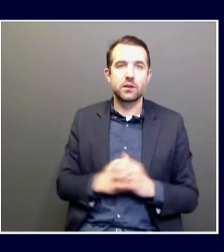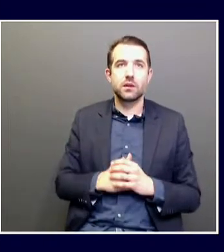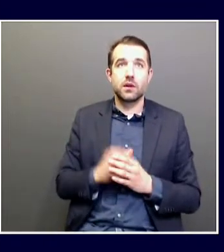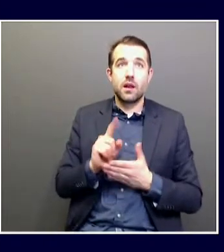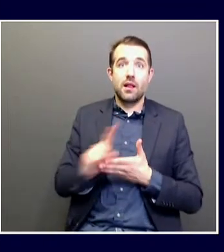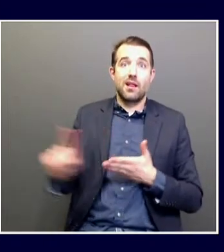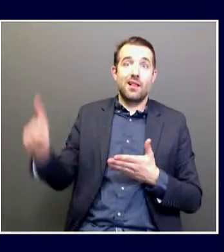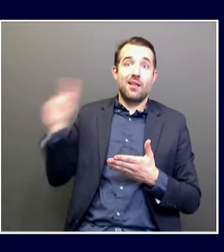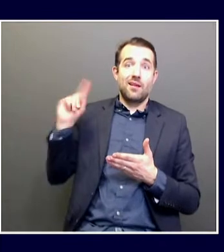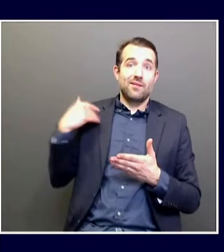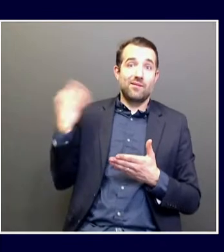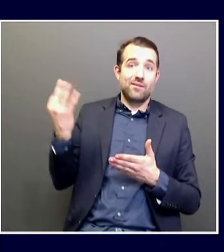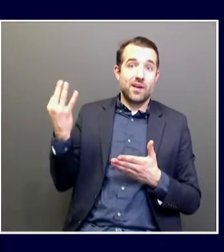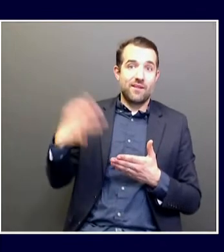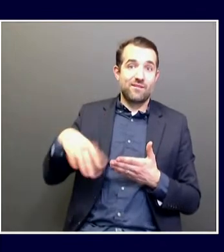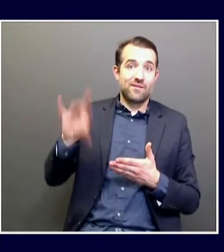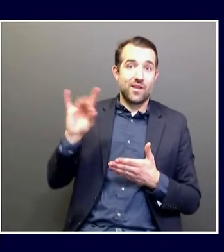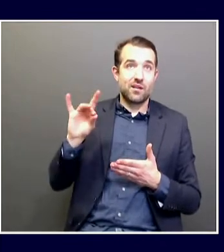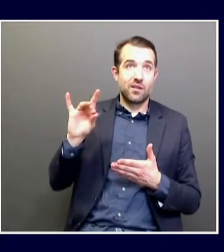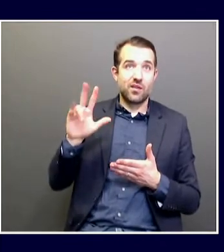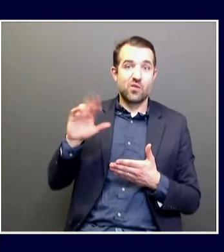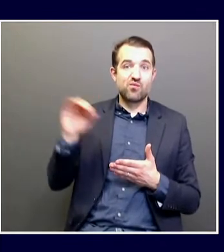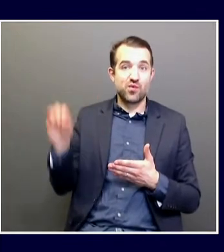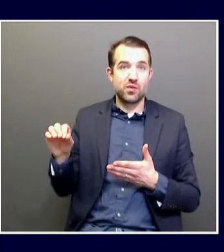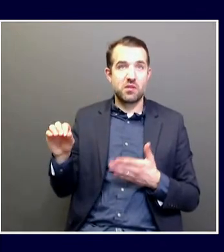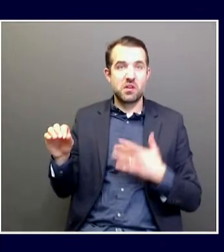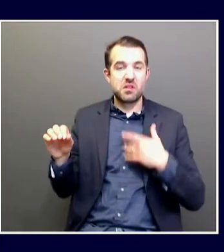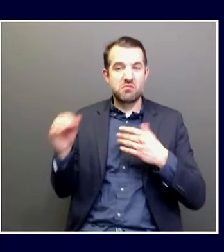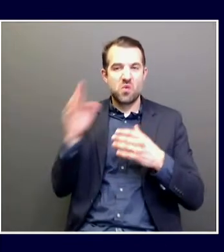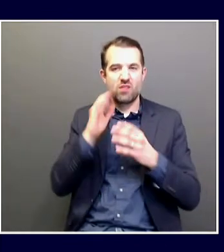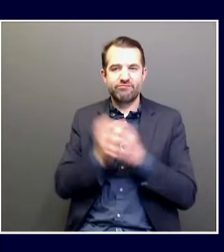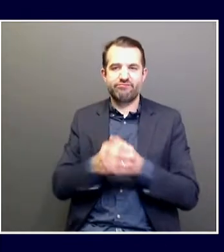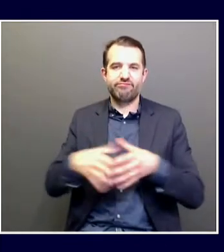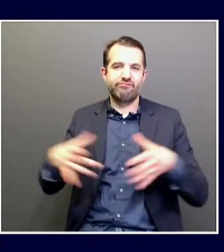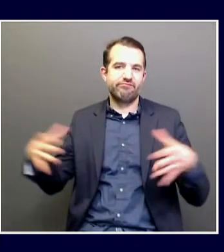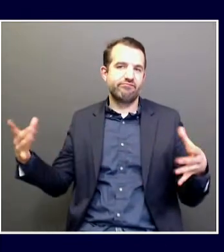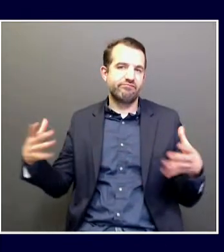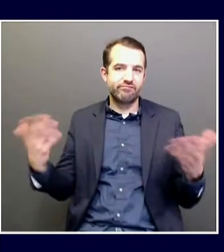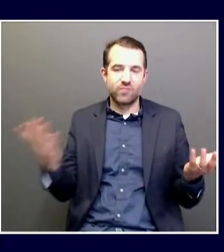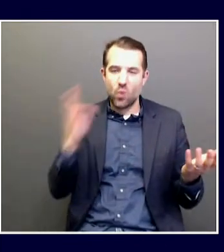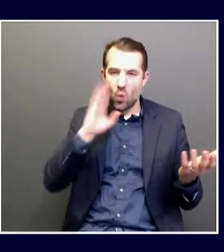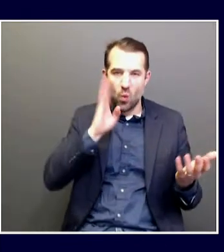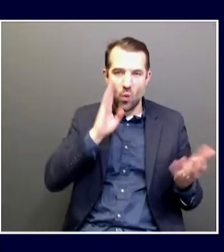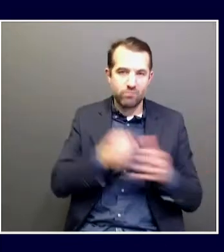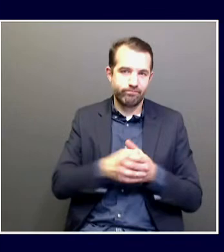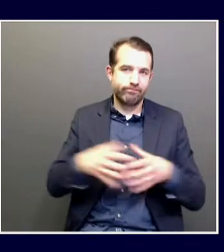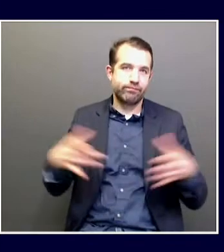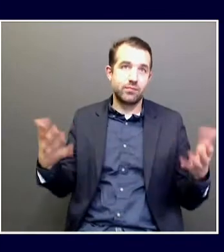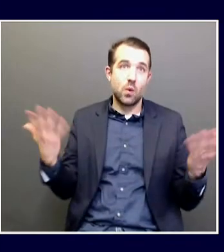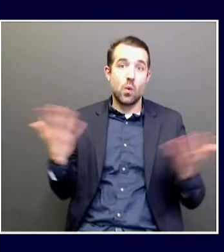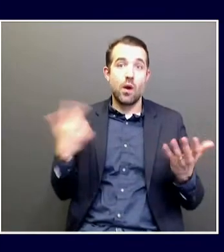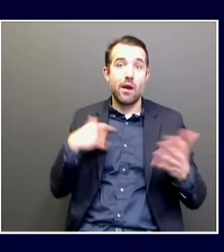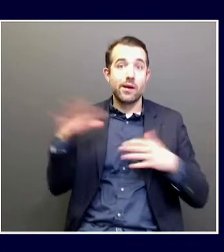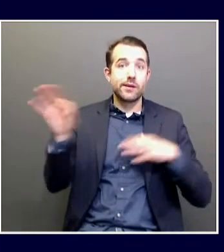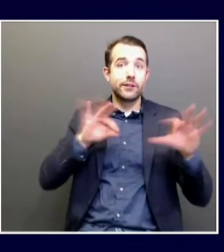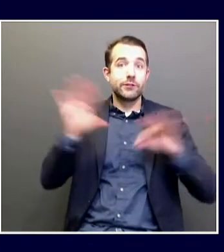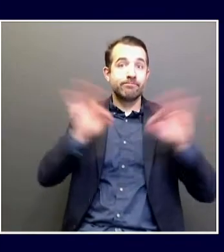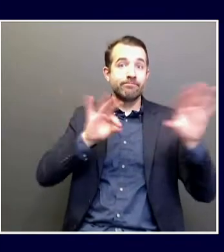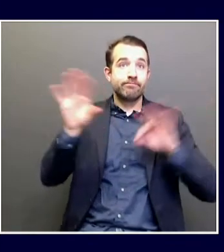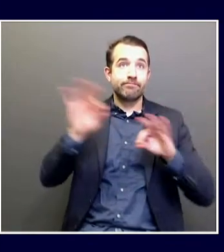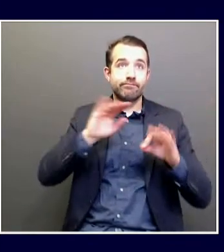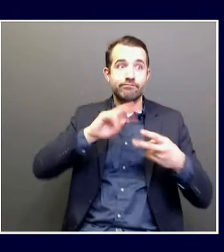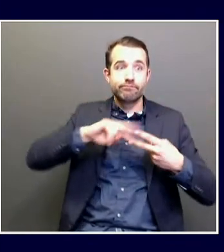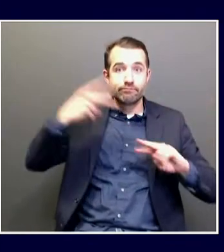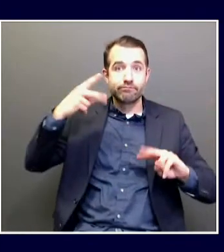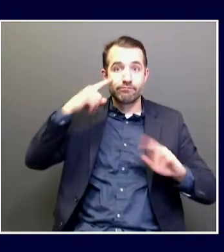will almost certainly continue to grow. So that is an estimate based on what we sample. And it is, as with all testing, it's a look